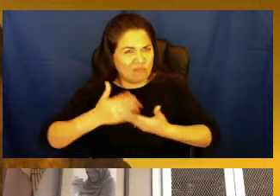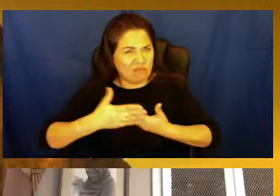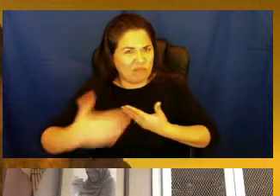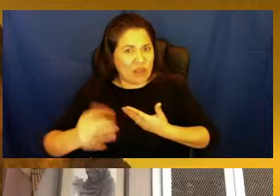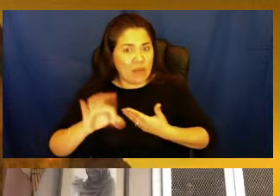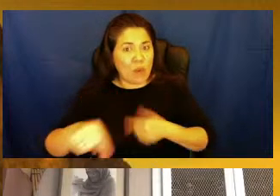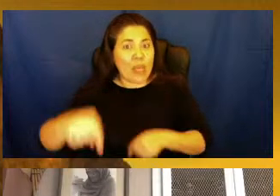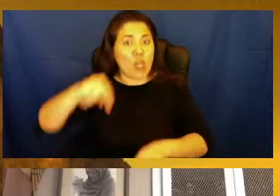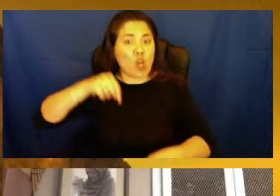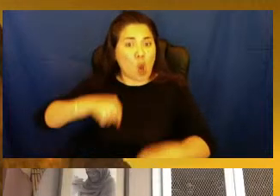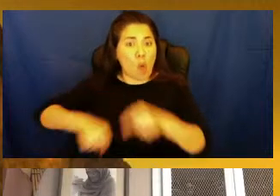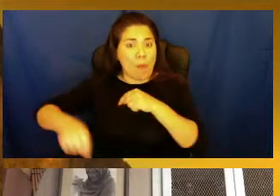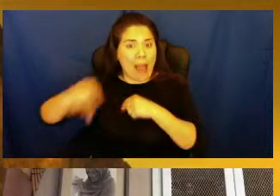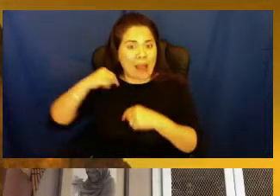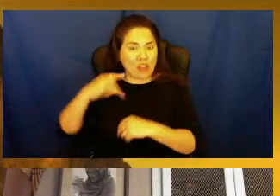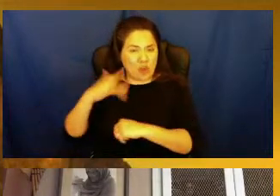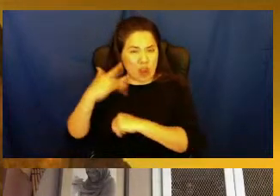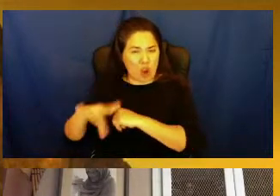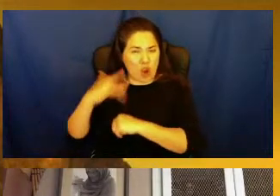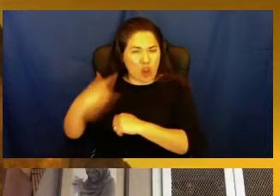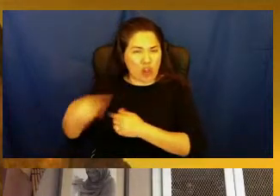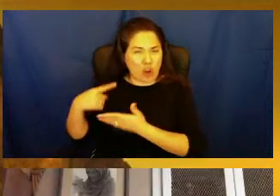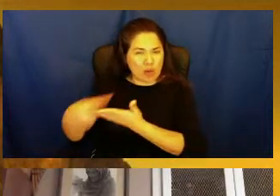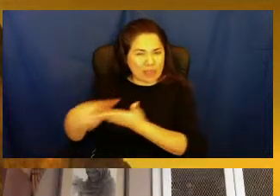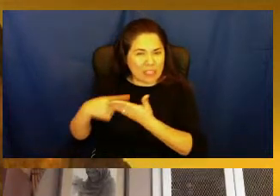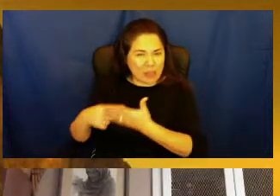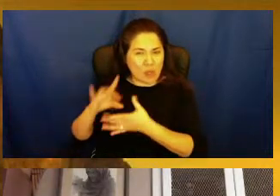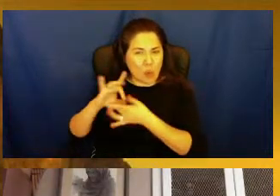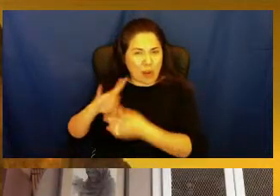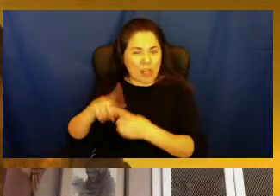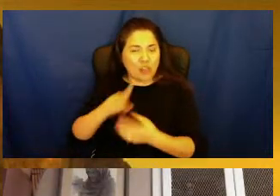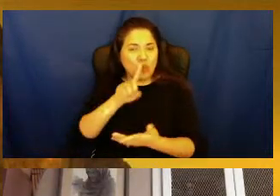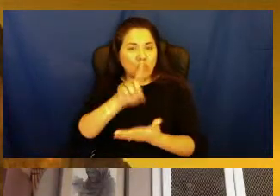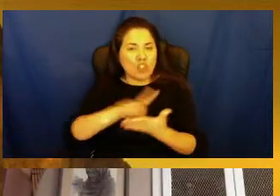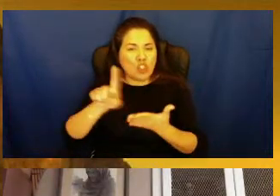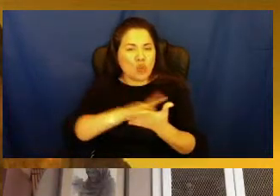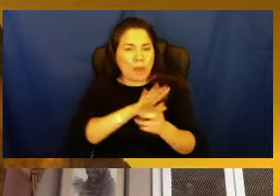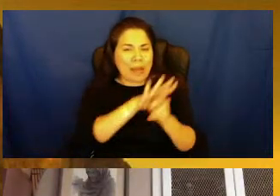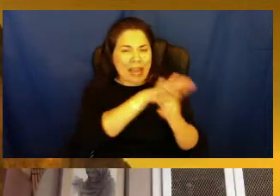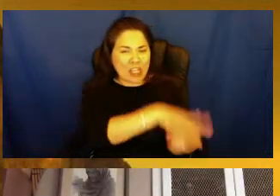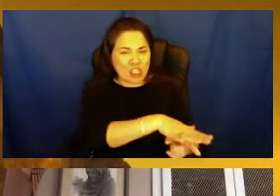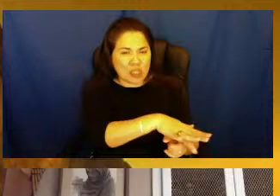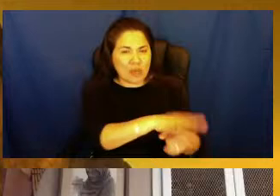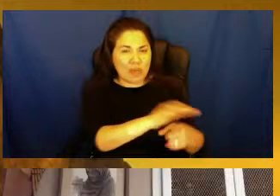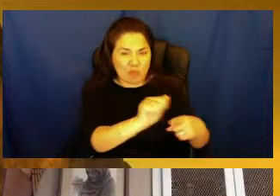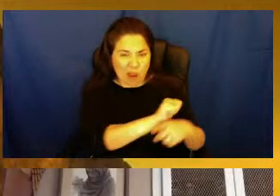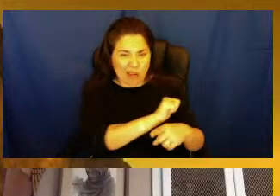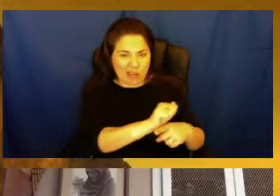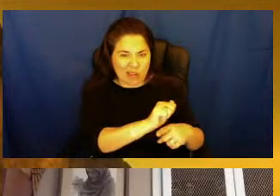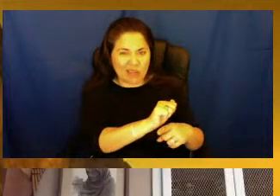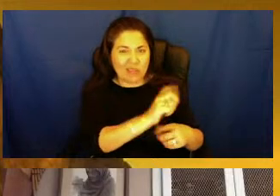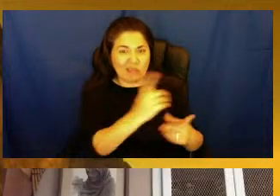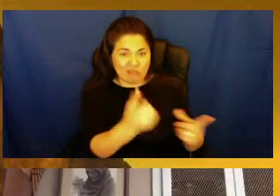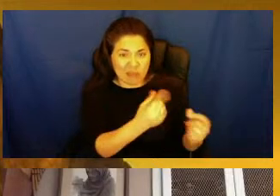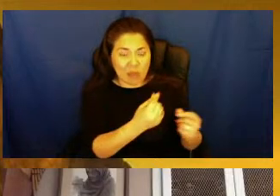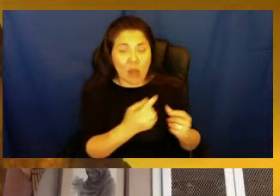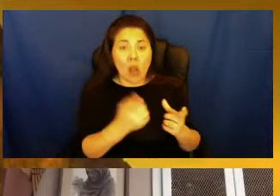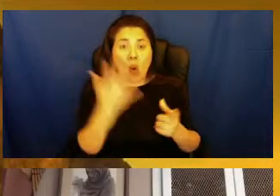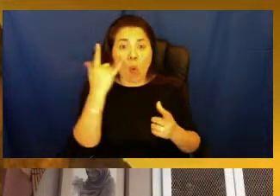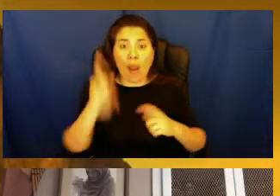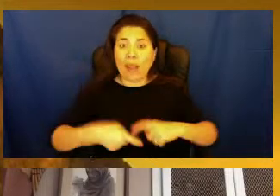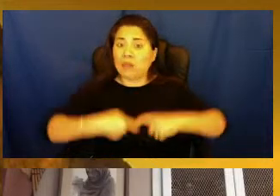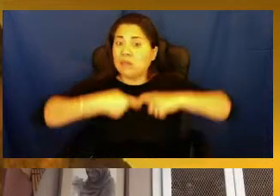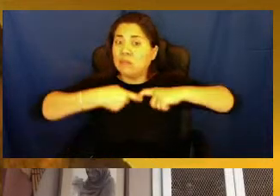back to the earlier conversations about discriminatory practices, one of the main reasons that it was halted